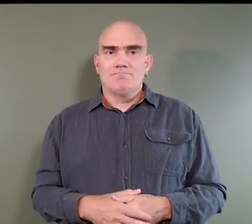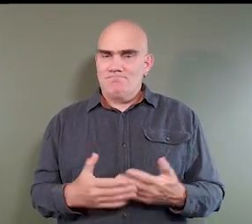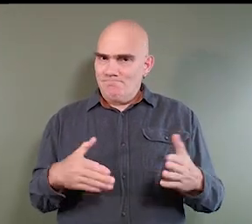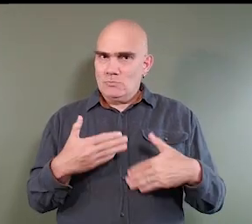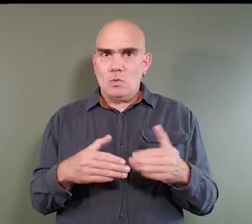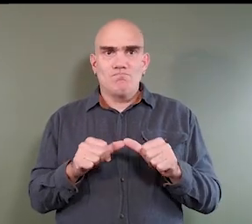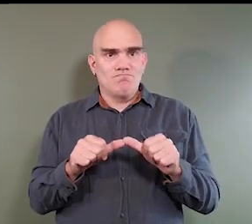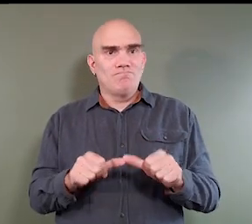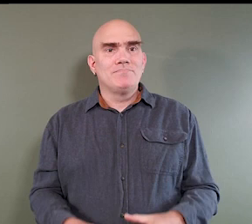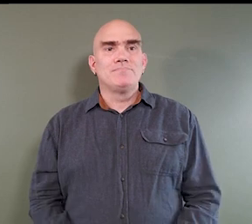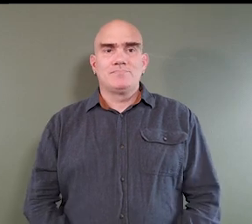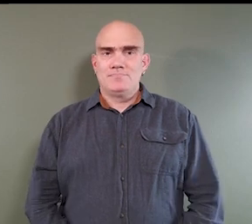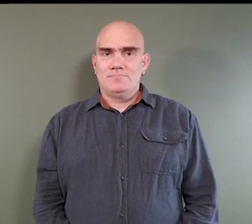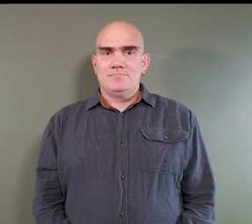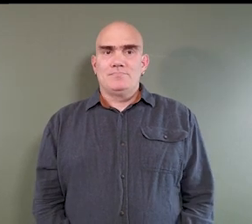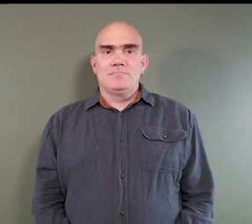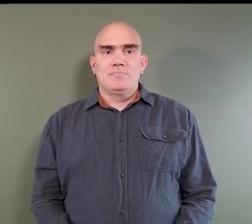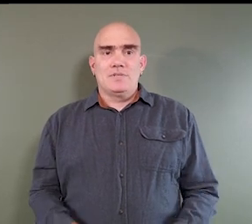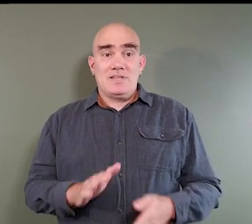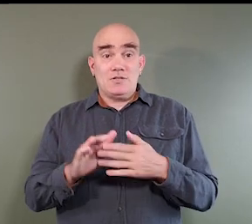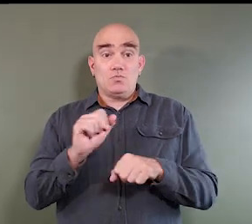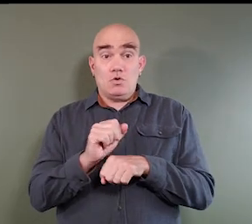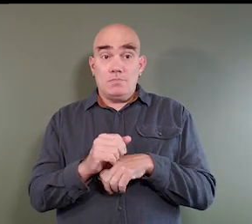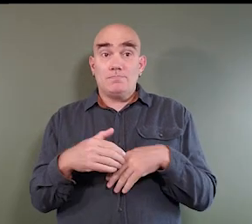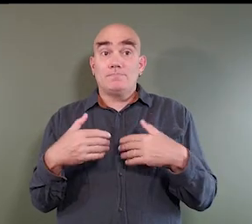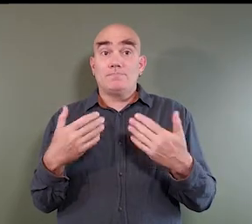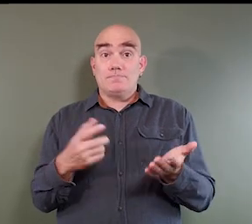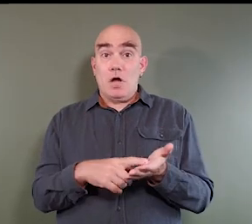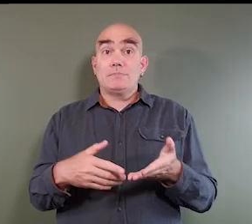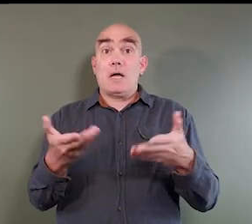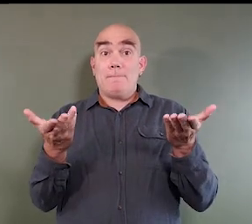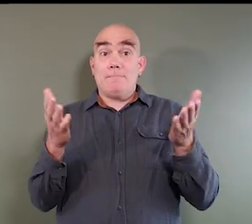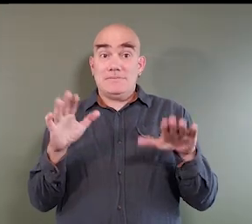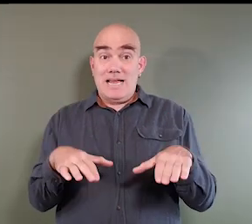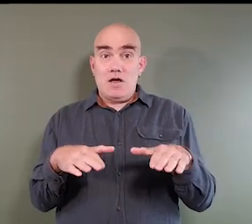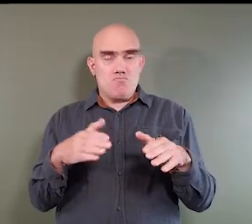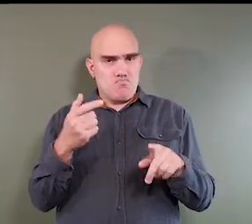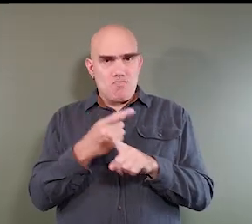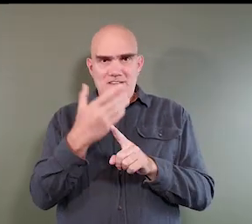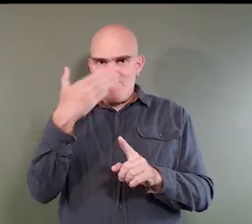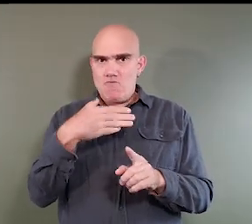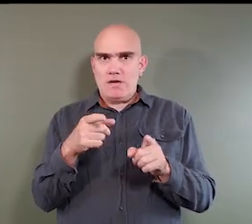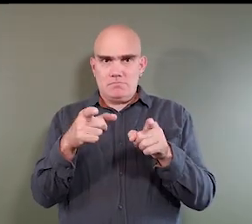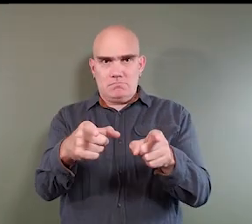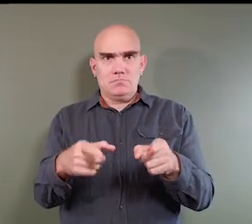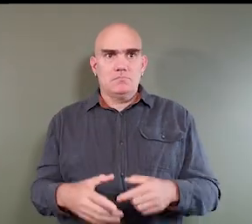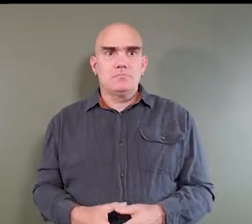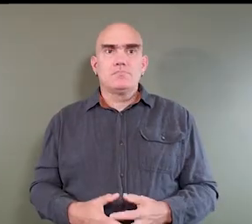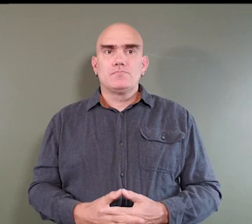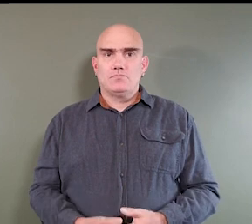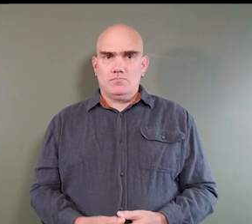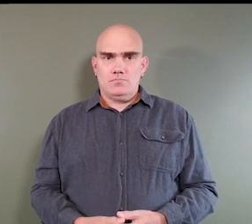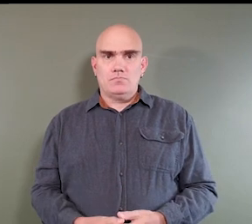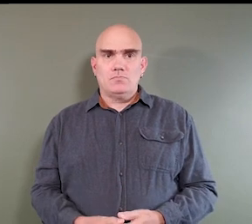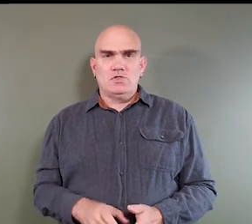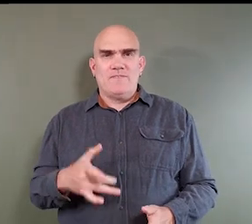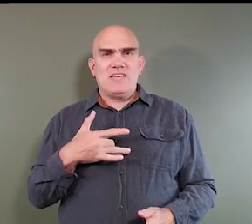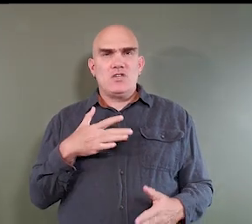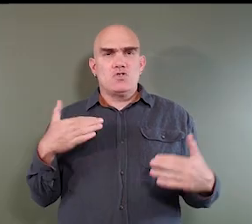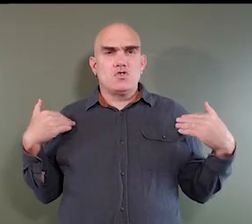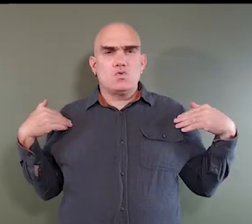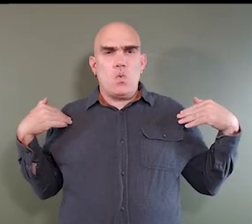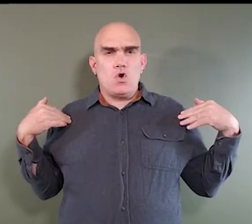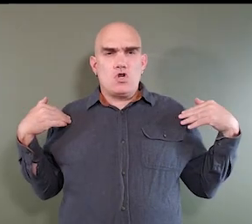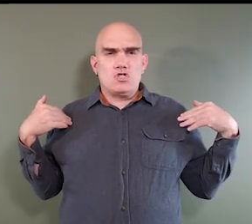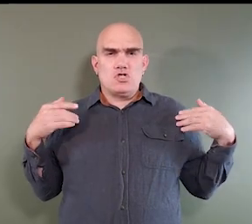Let's go. Nice work. Palms up, palms down, right out in front. You should feel your